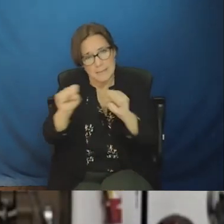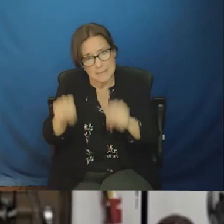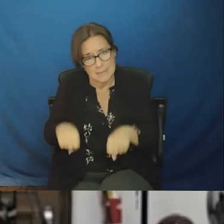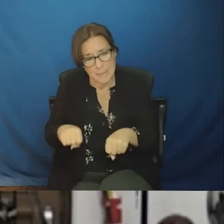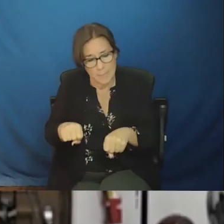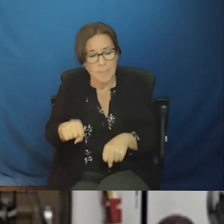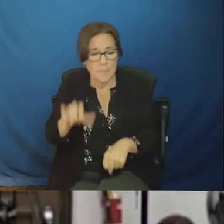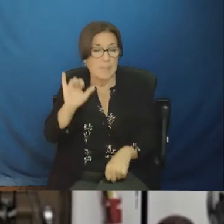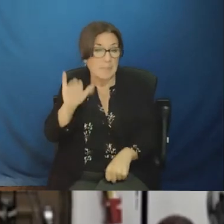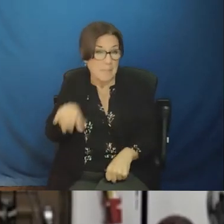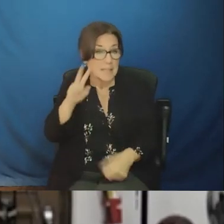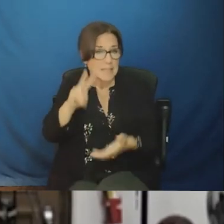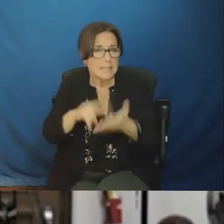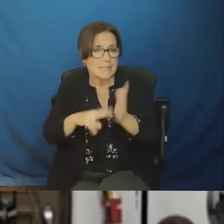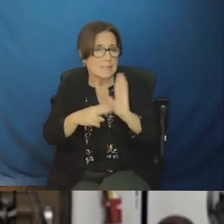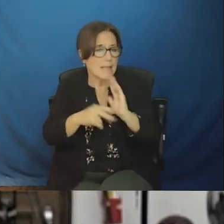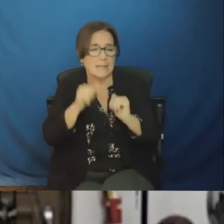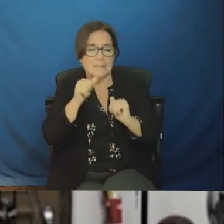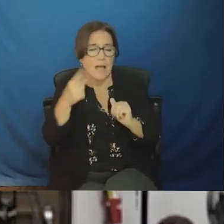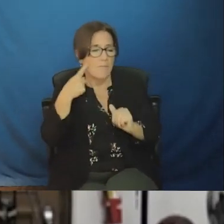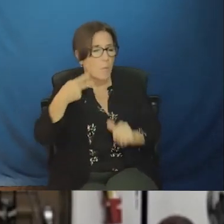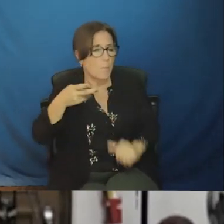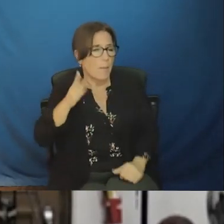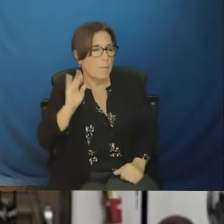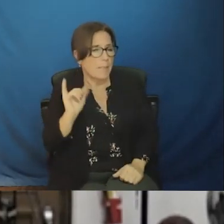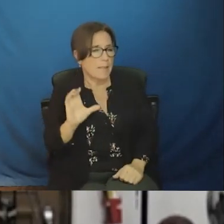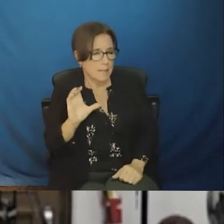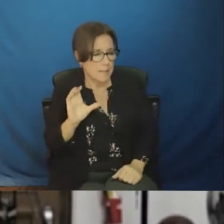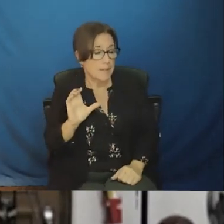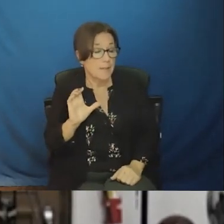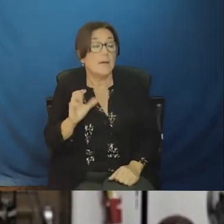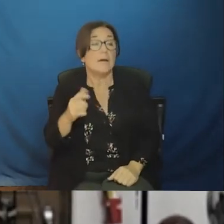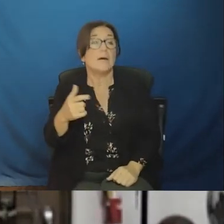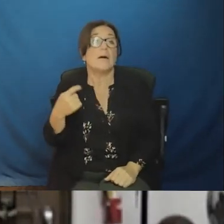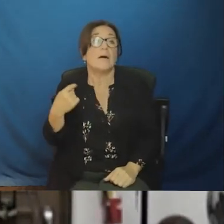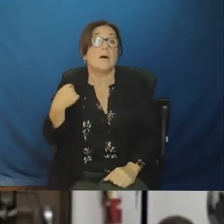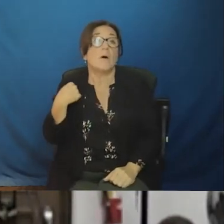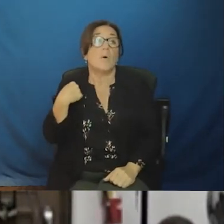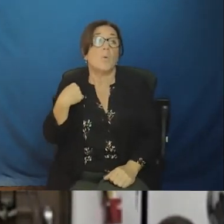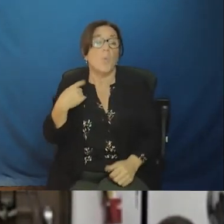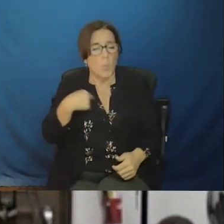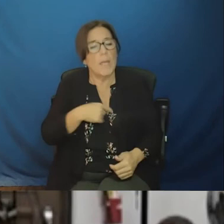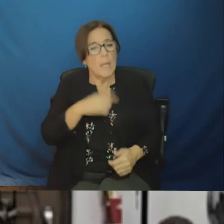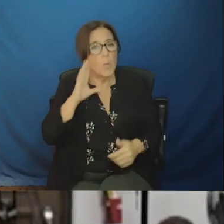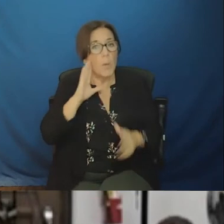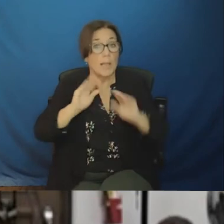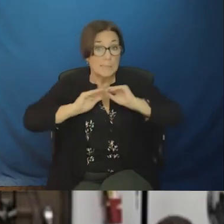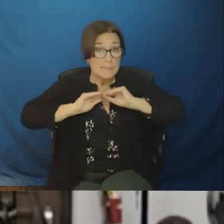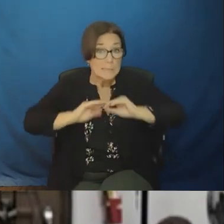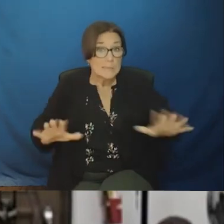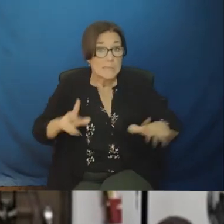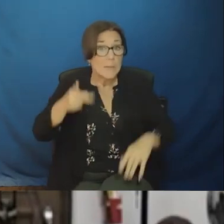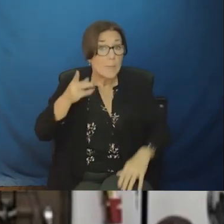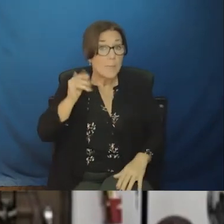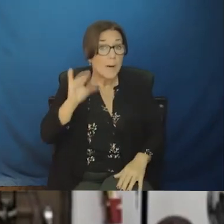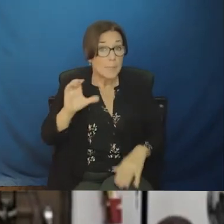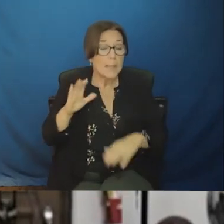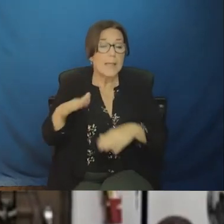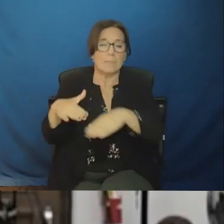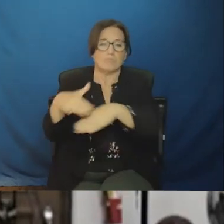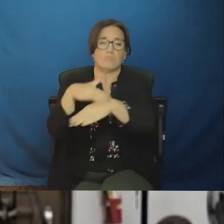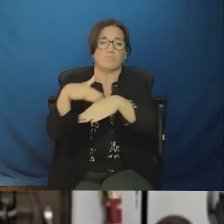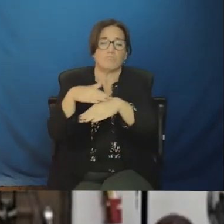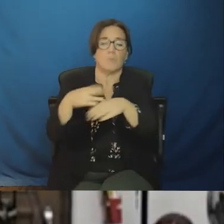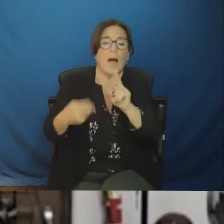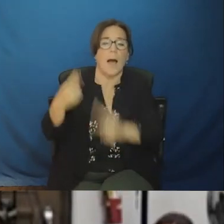We won't be making them public. We'll make high-level public data points to protect